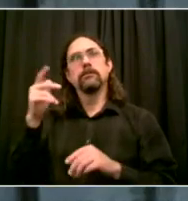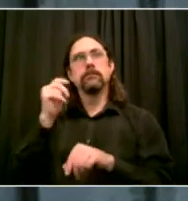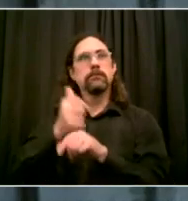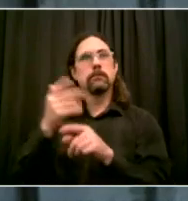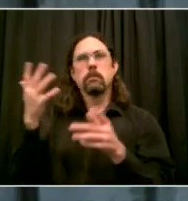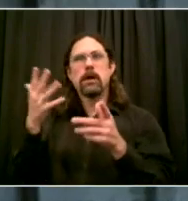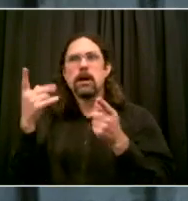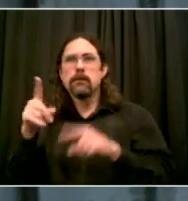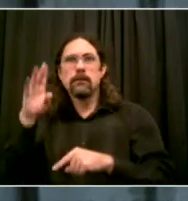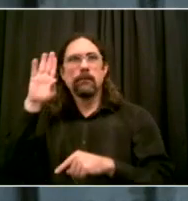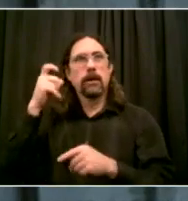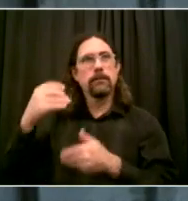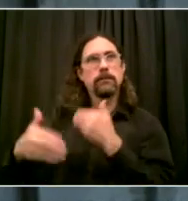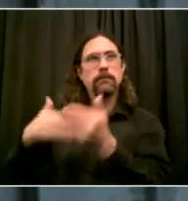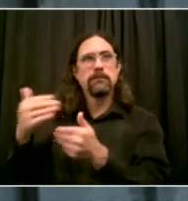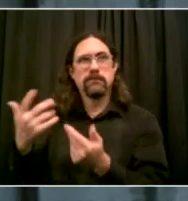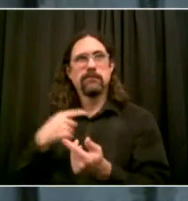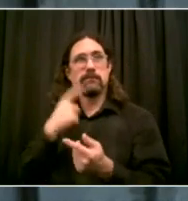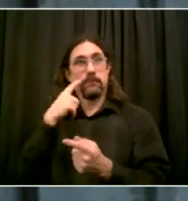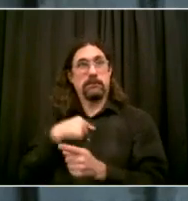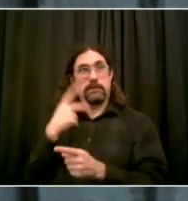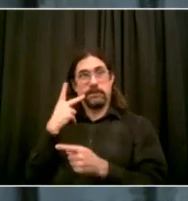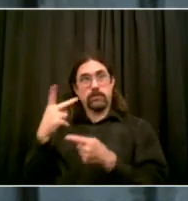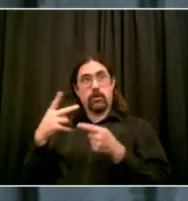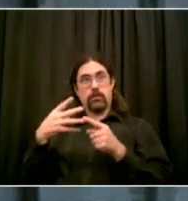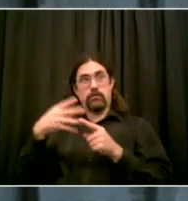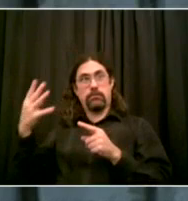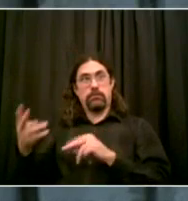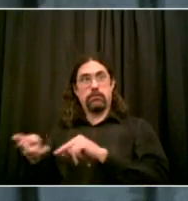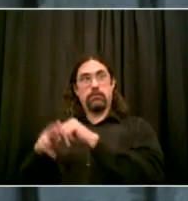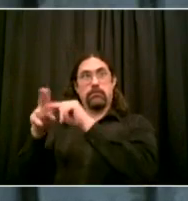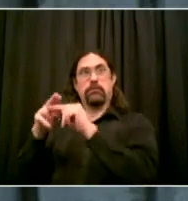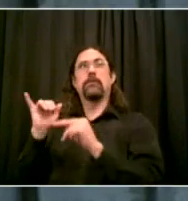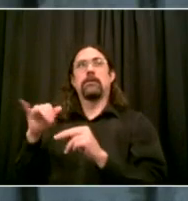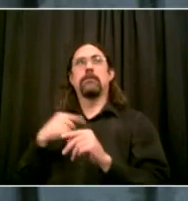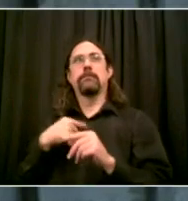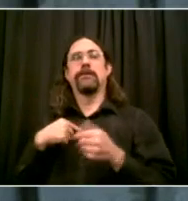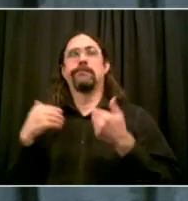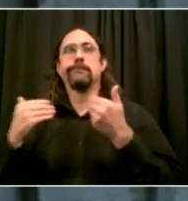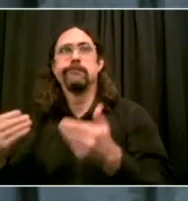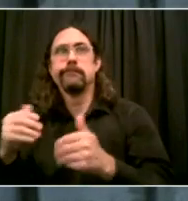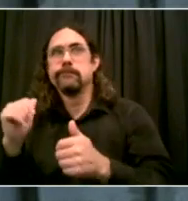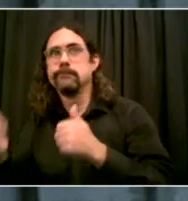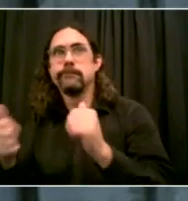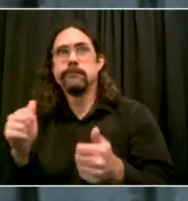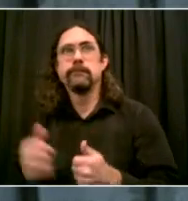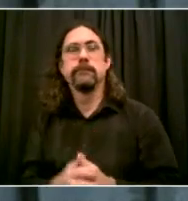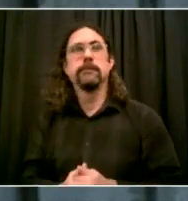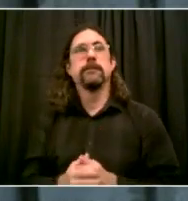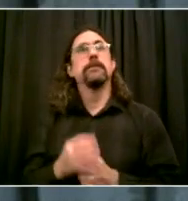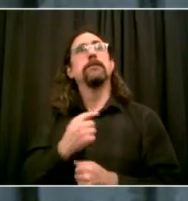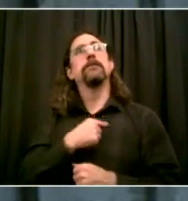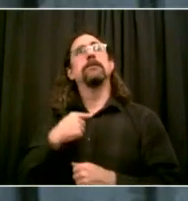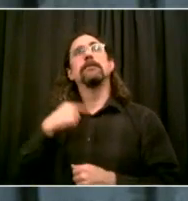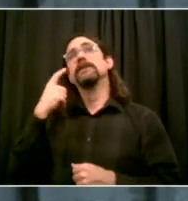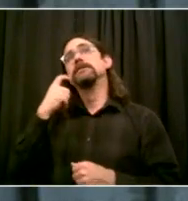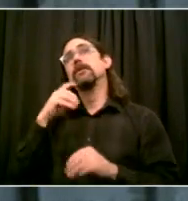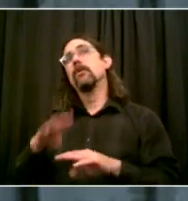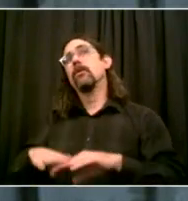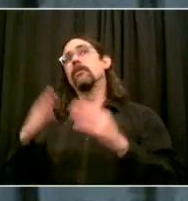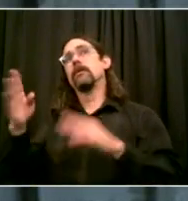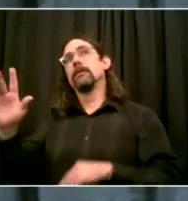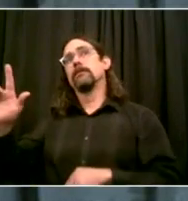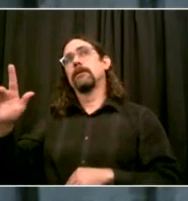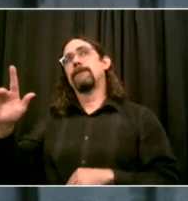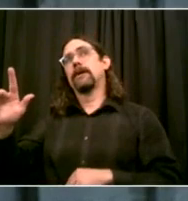L. Grant, and we're opening up more massive testing sites in the Bronx too, guided by the data that you're going to see. And that's one of the mainstays of